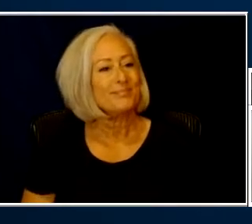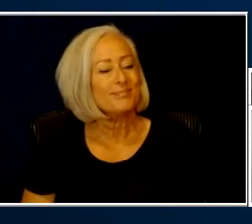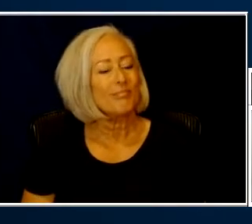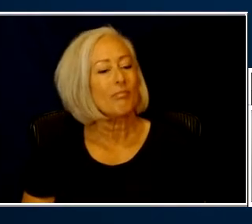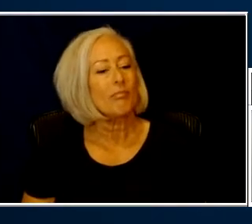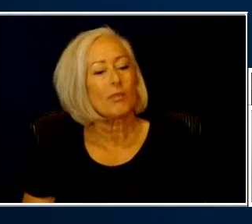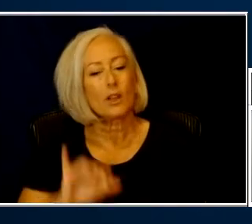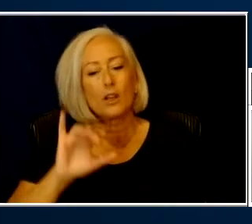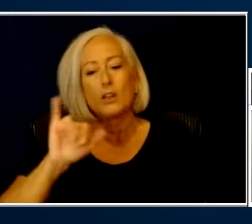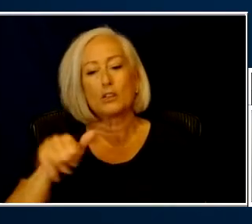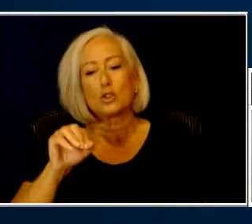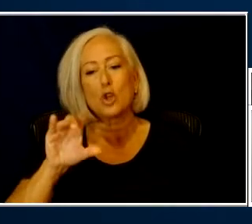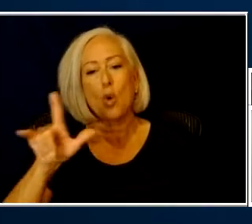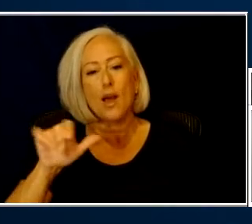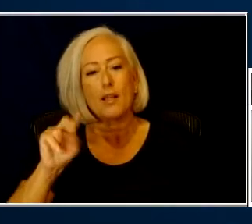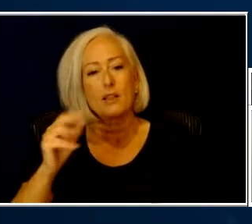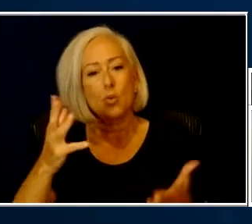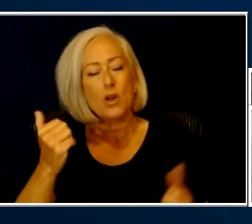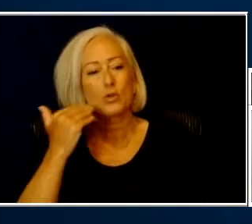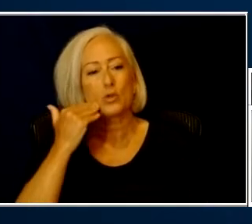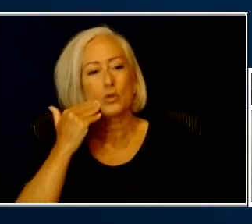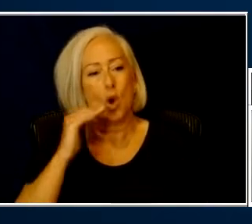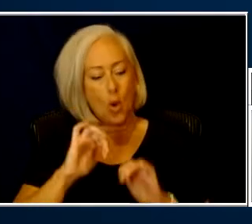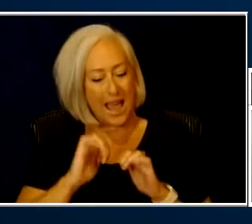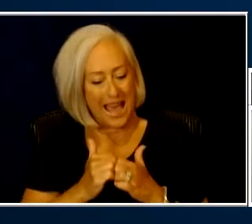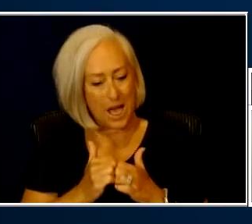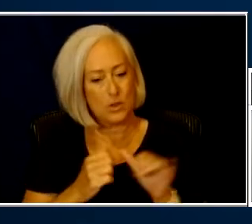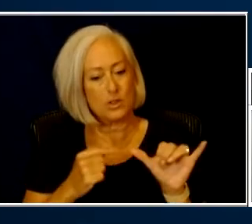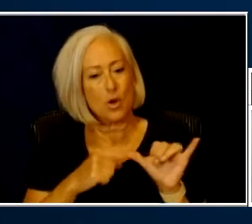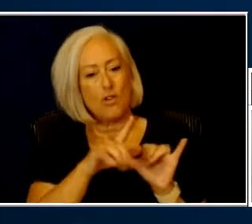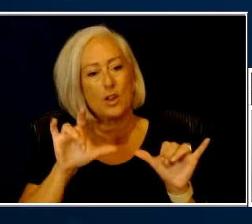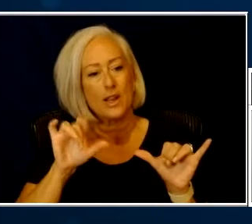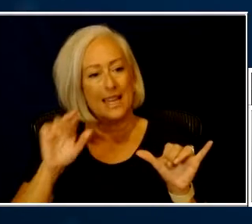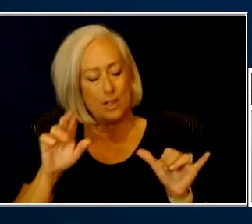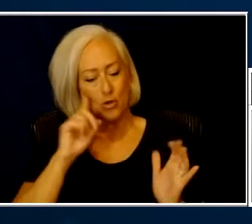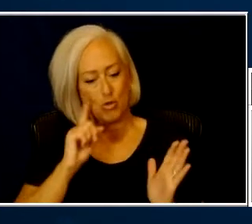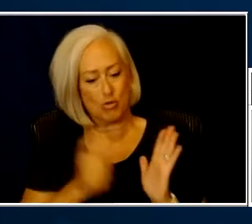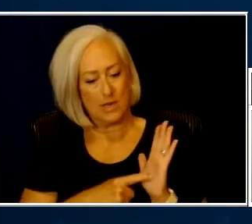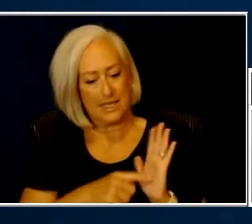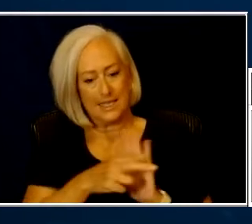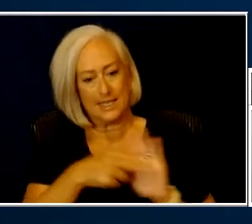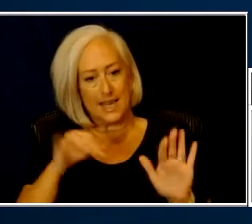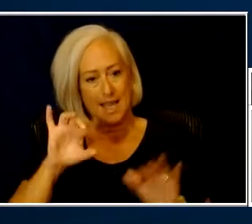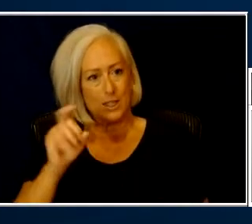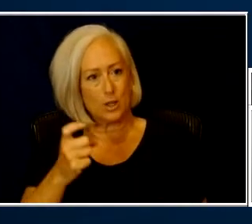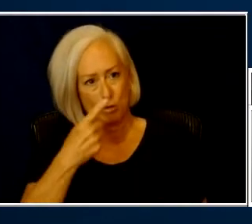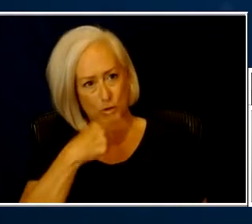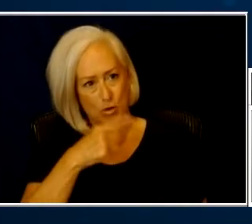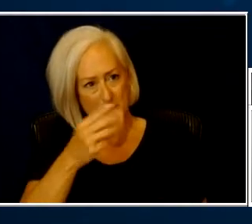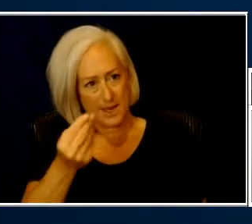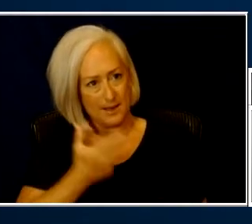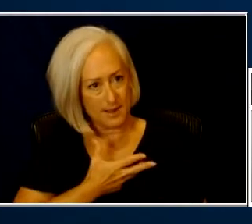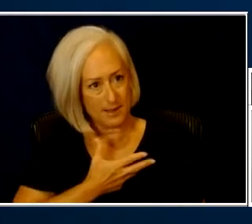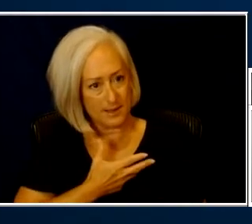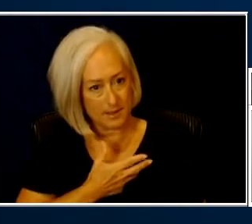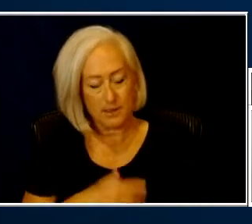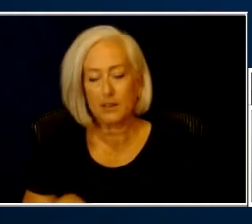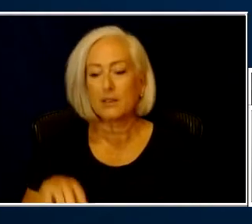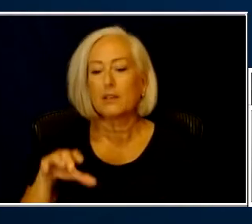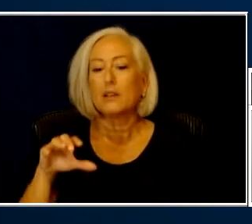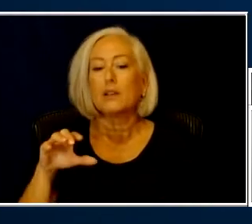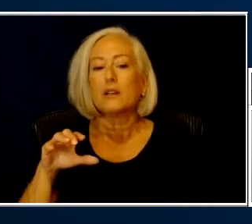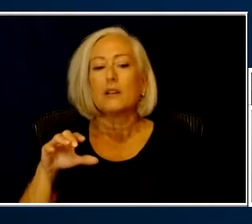wants to know, how is ovarian cancer diagnosed? You may have mentioned it, but just clear that, please, for me. So ovarian cancer is